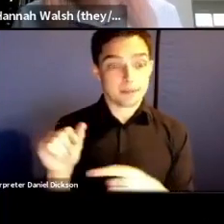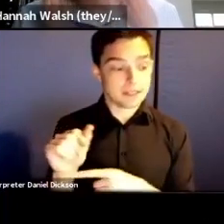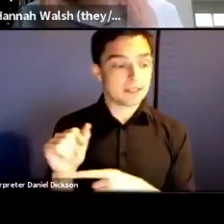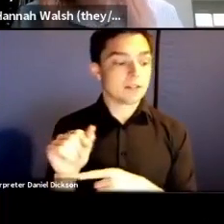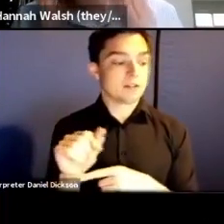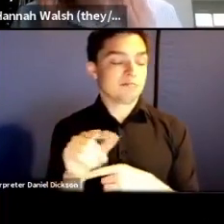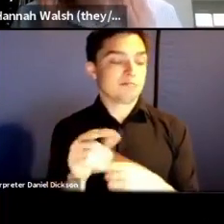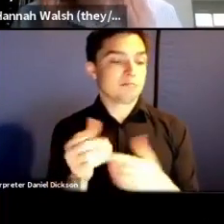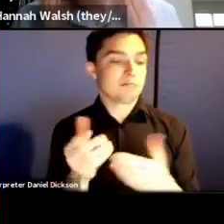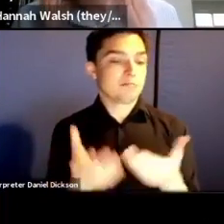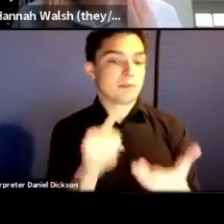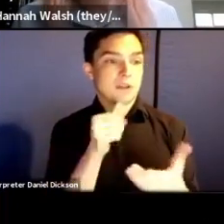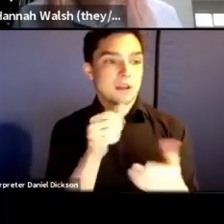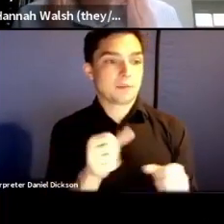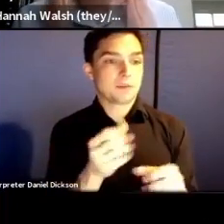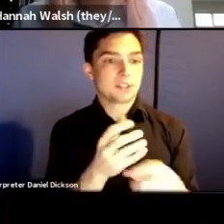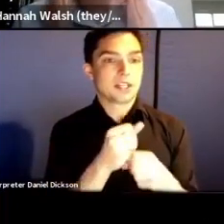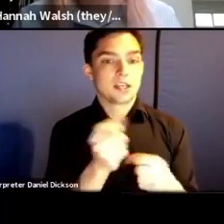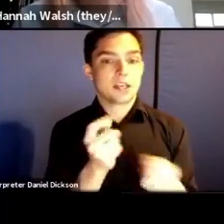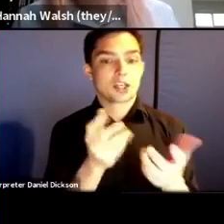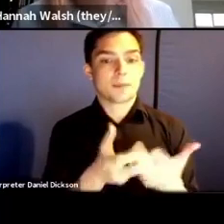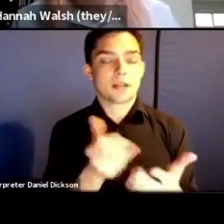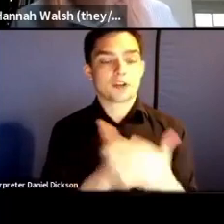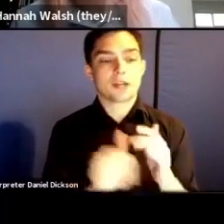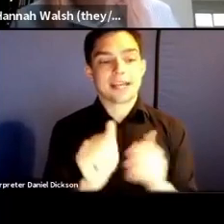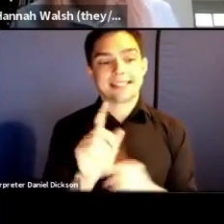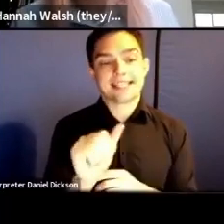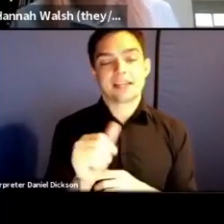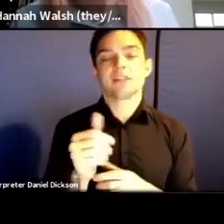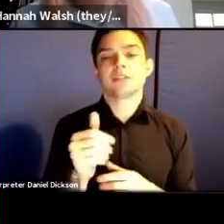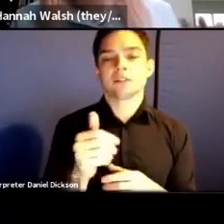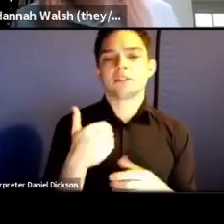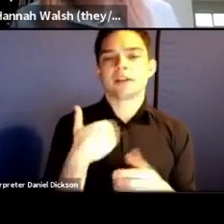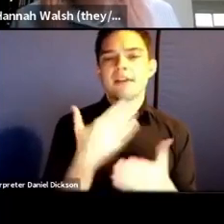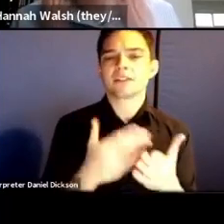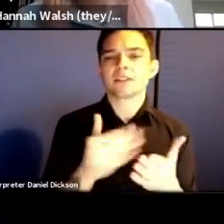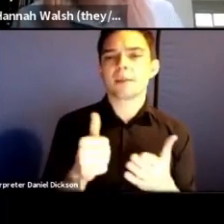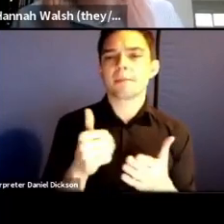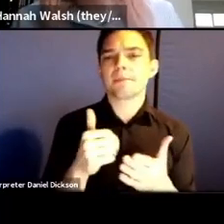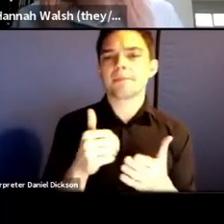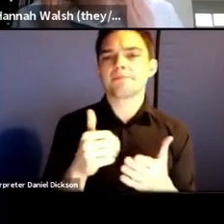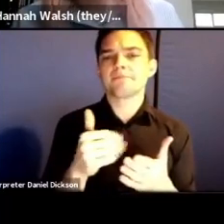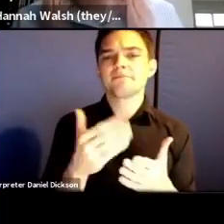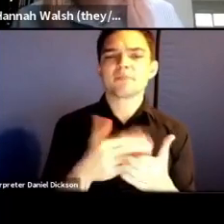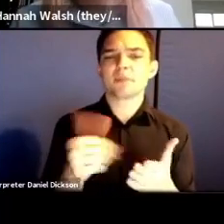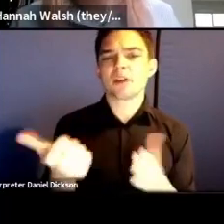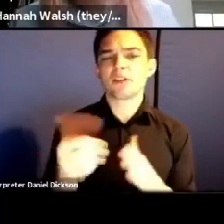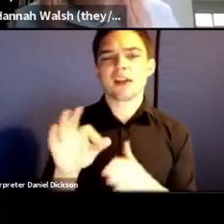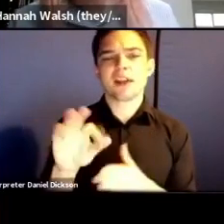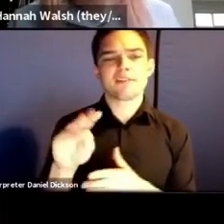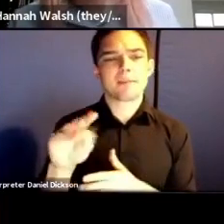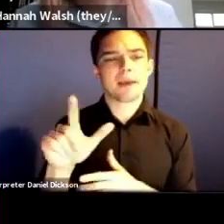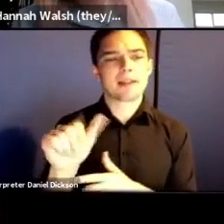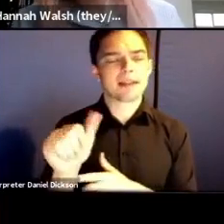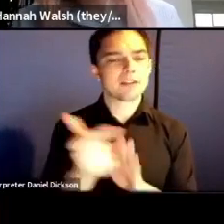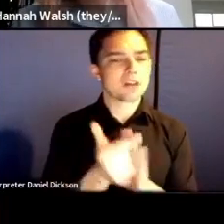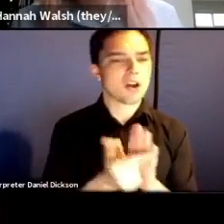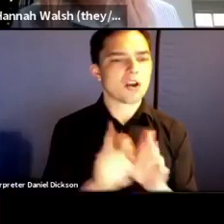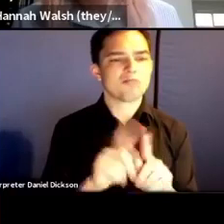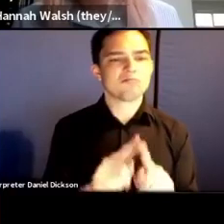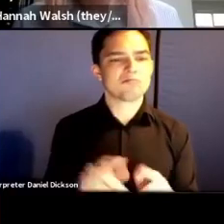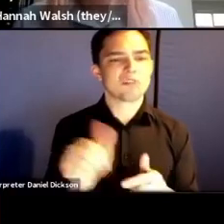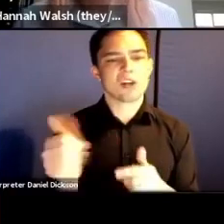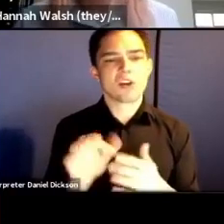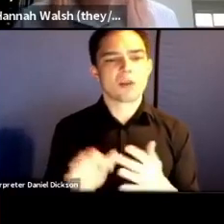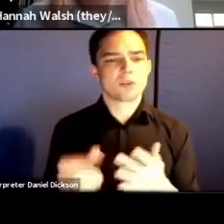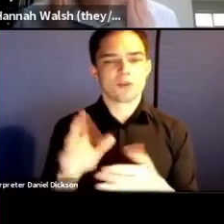not be able to get accommodations under the ADA, there are some other laws such as FMLA and options that kind of Rachel touched